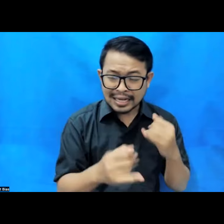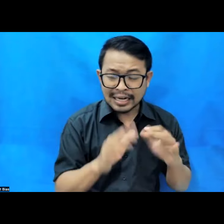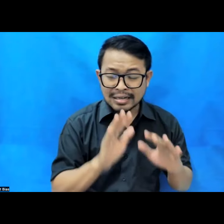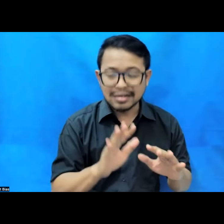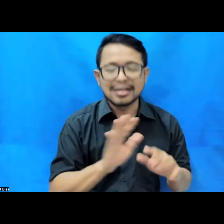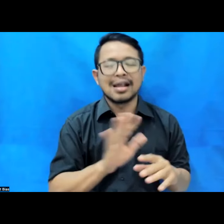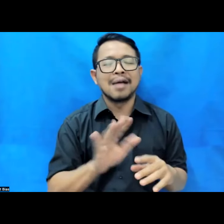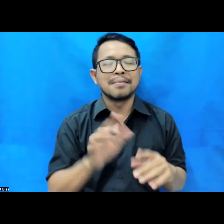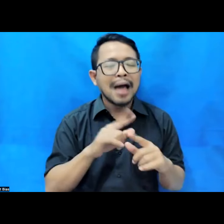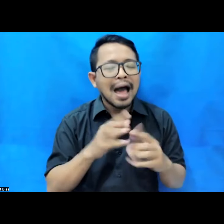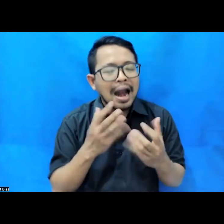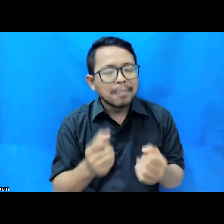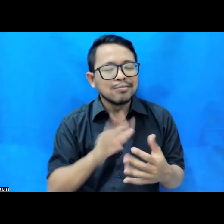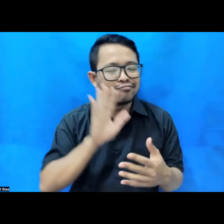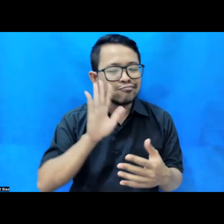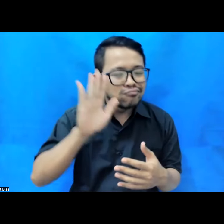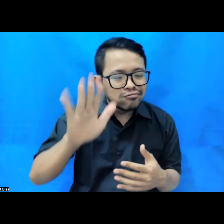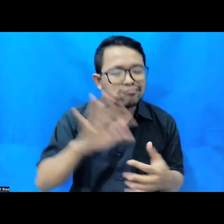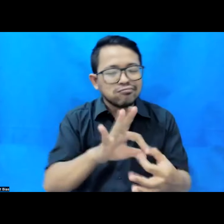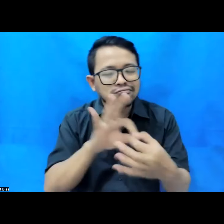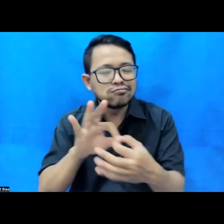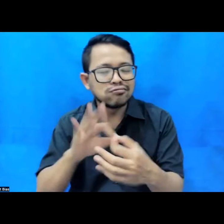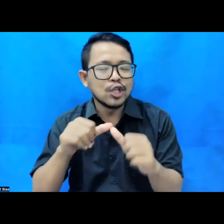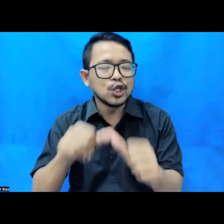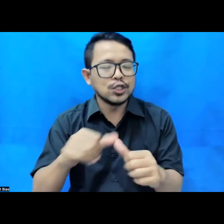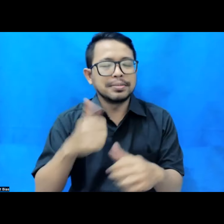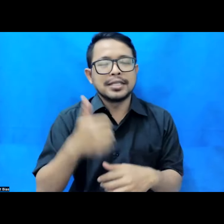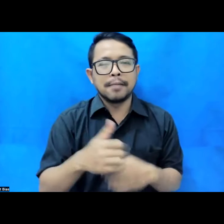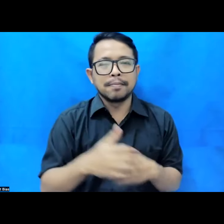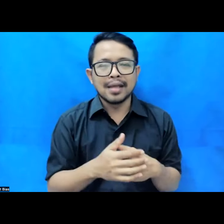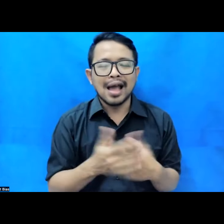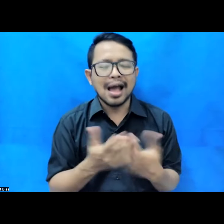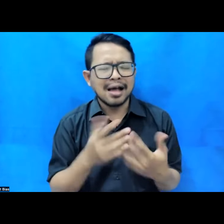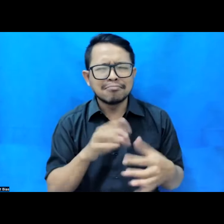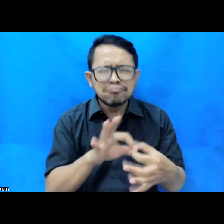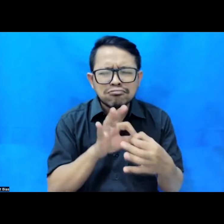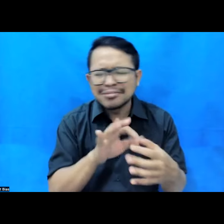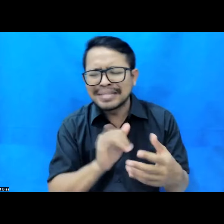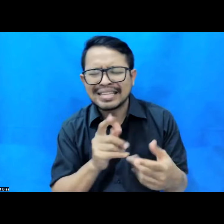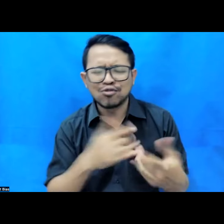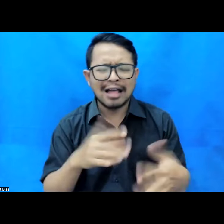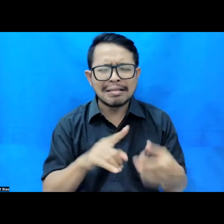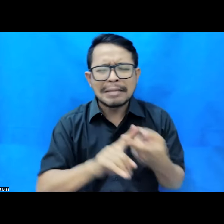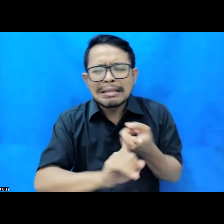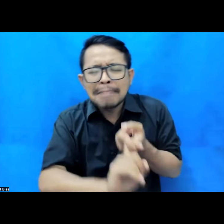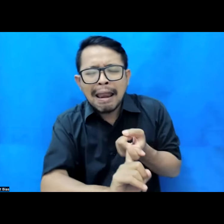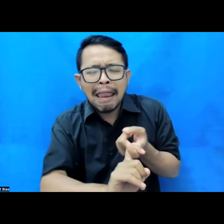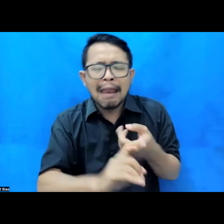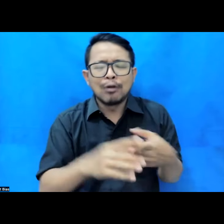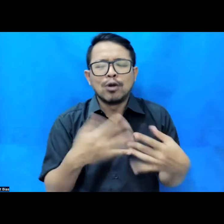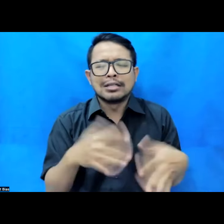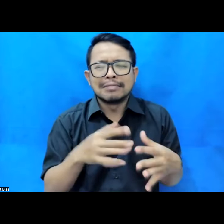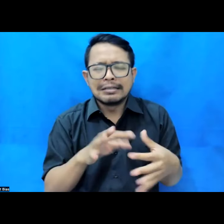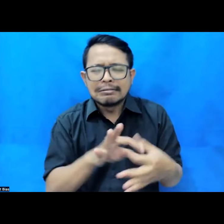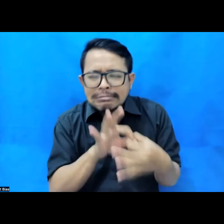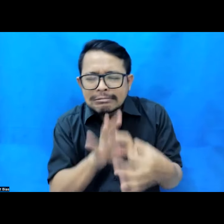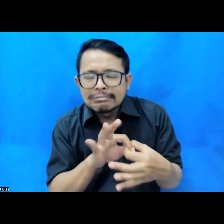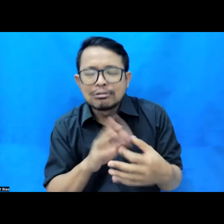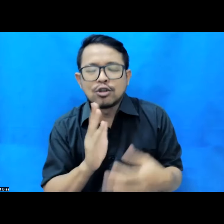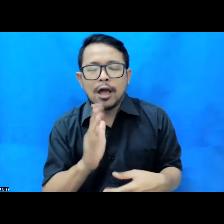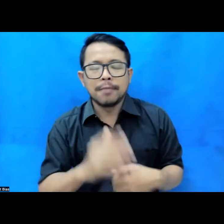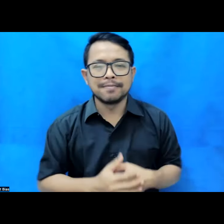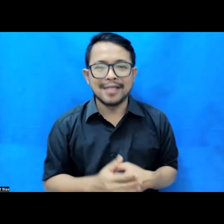Indonesian partners, who we've come to consider our close friends and allies in this space. So enjoy today's event. Thank you